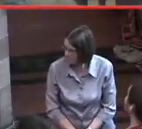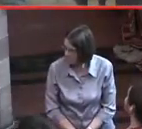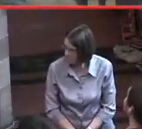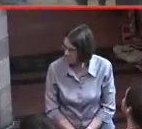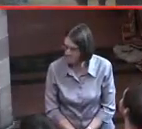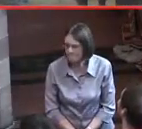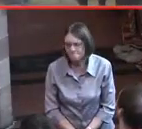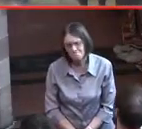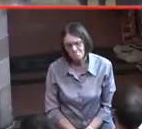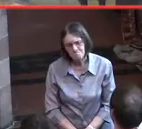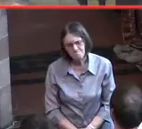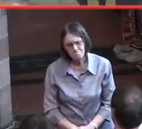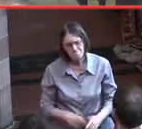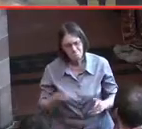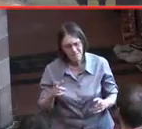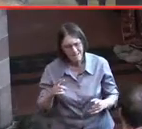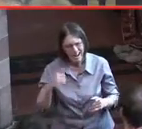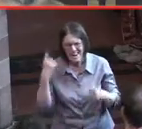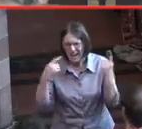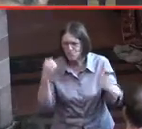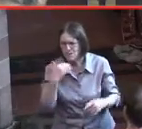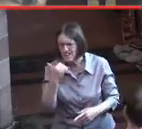Was that loud enough?